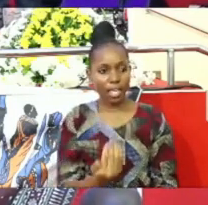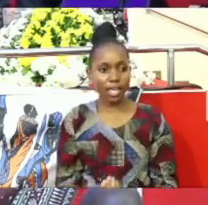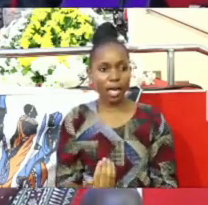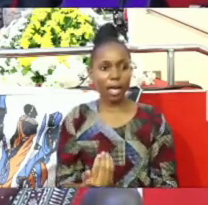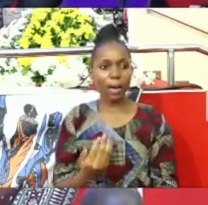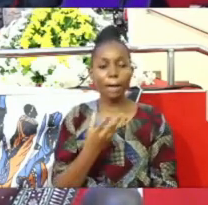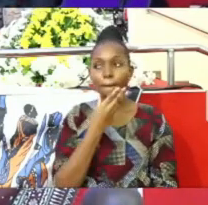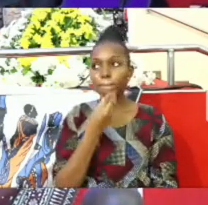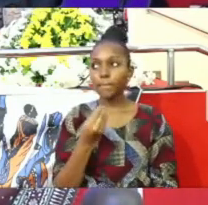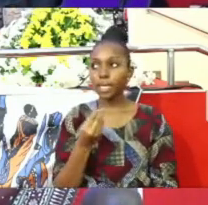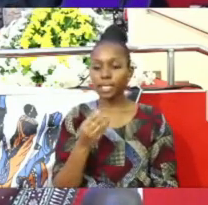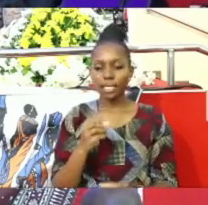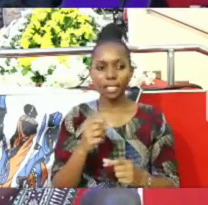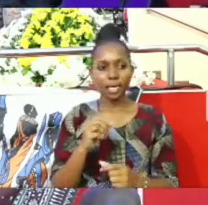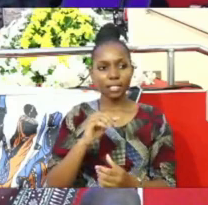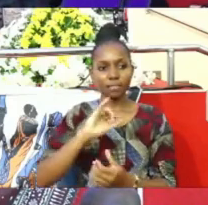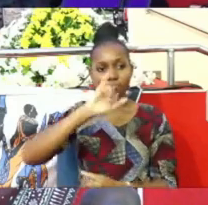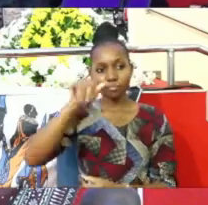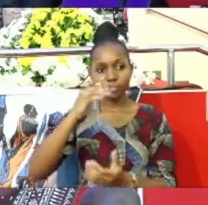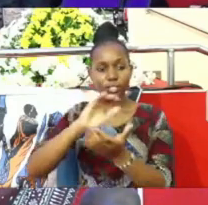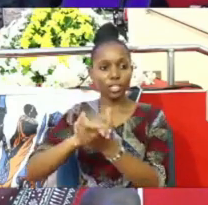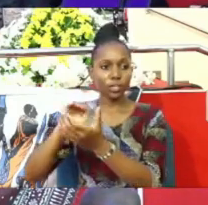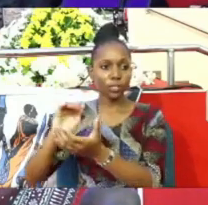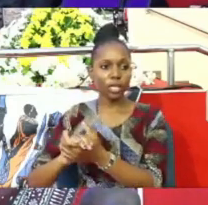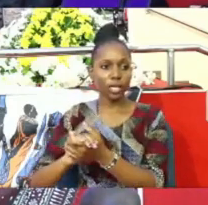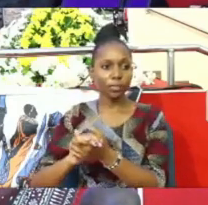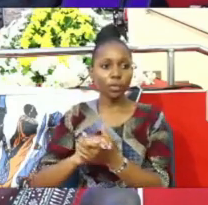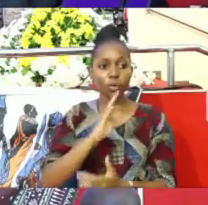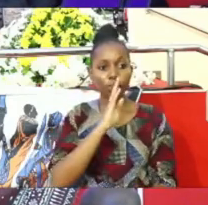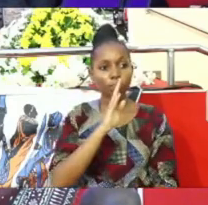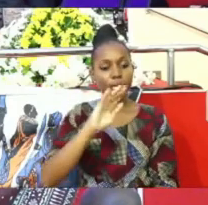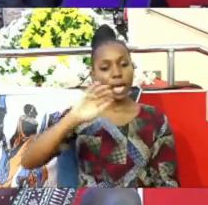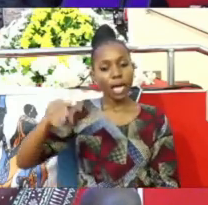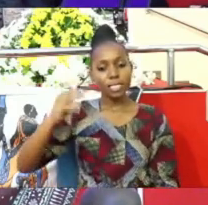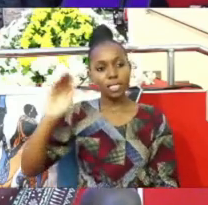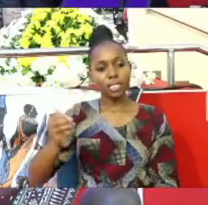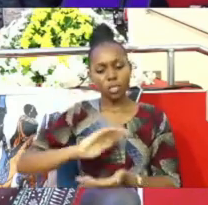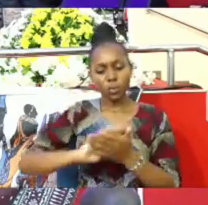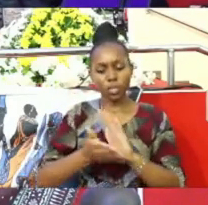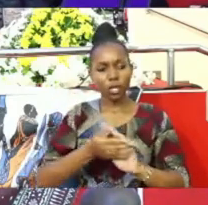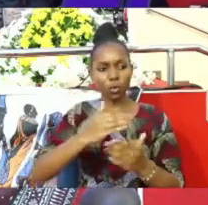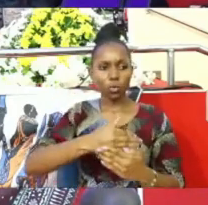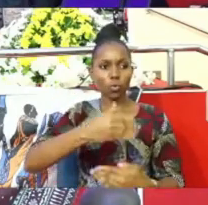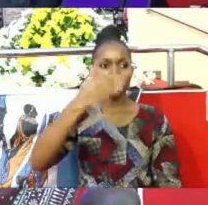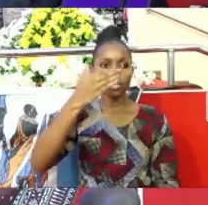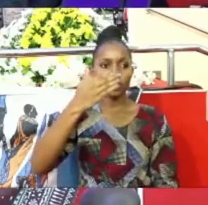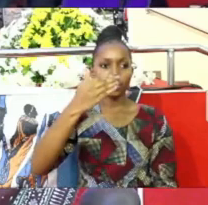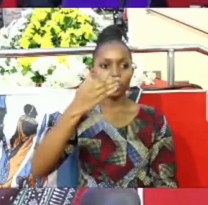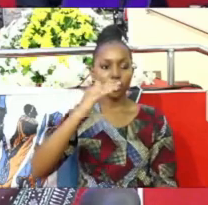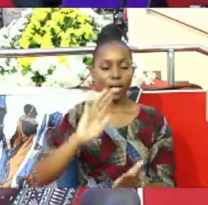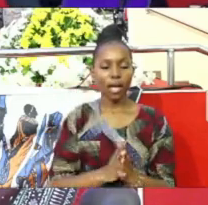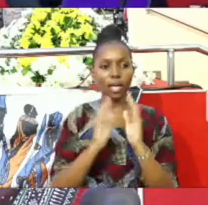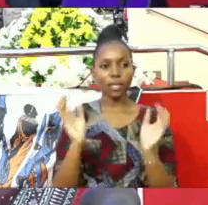yule, Jerusalem, Yerusalemu, will be a city without walls. Itakuwa mji bila kuta. Hallelujah. Hallelujah.